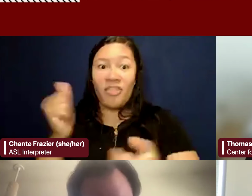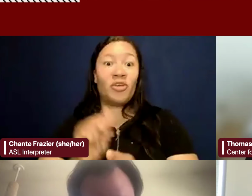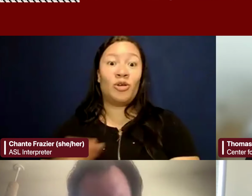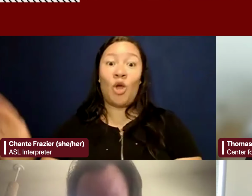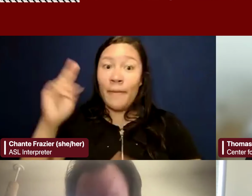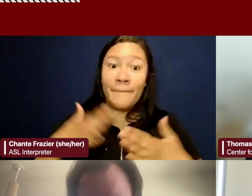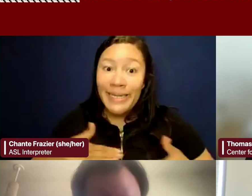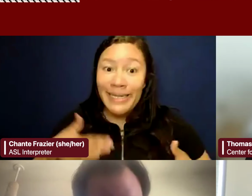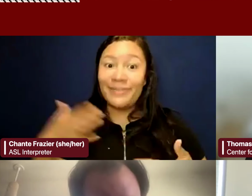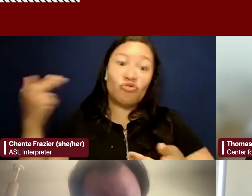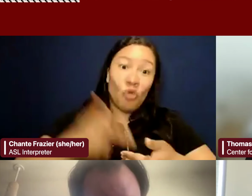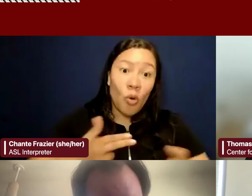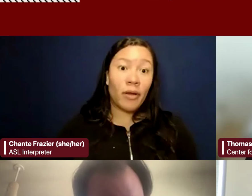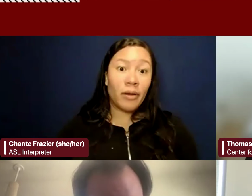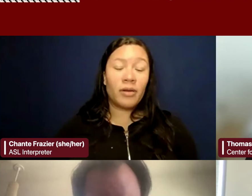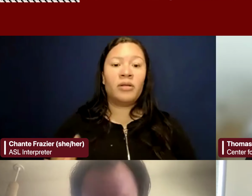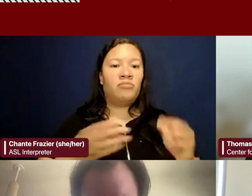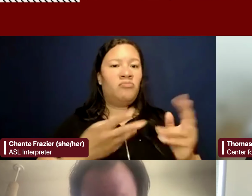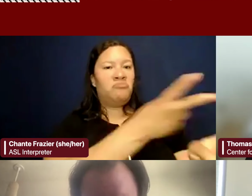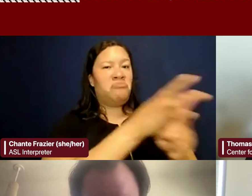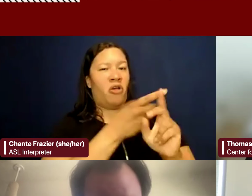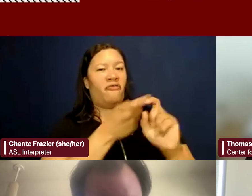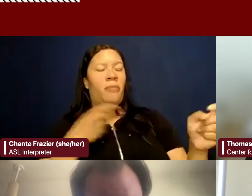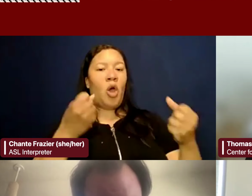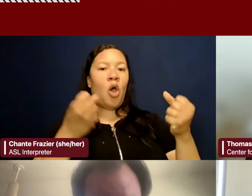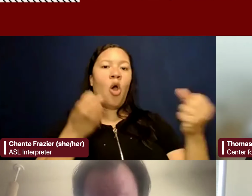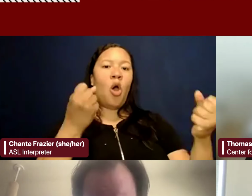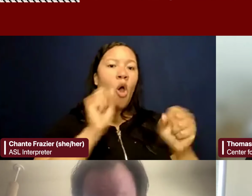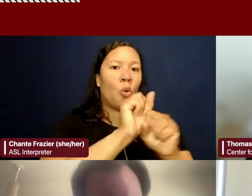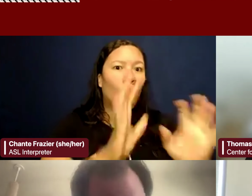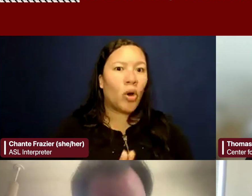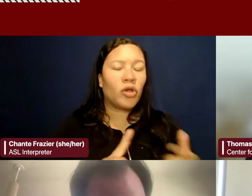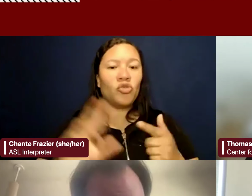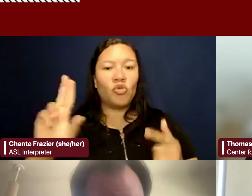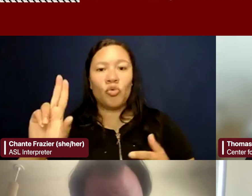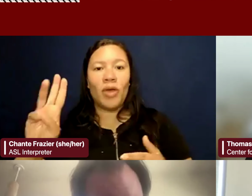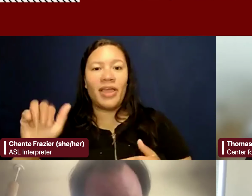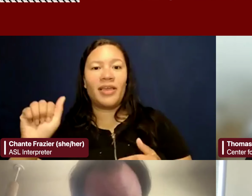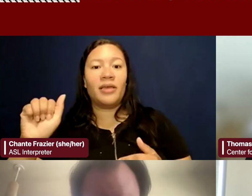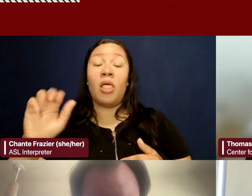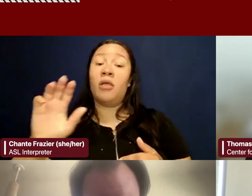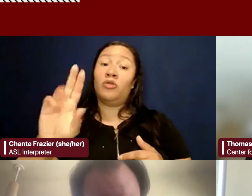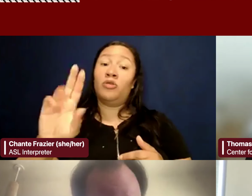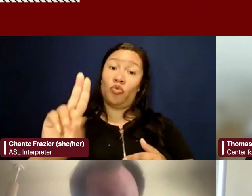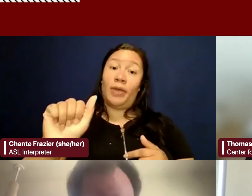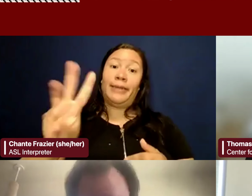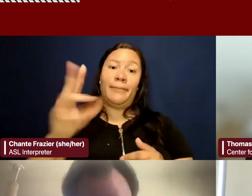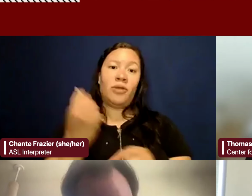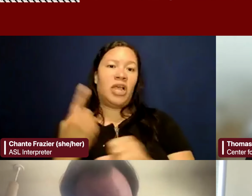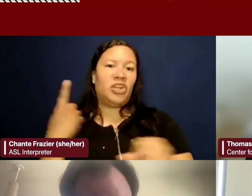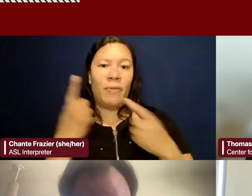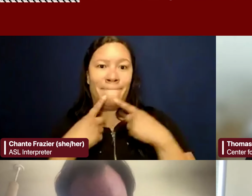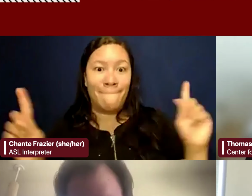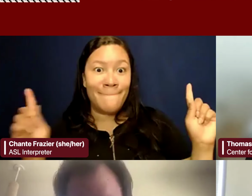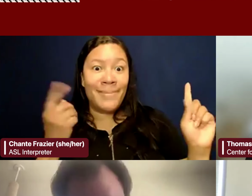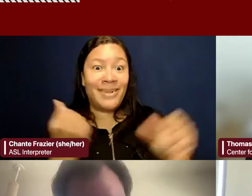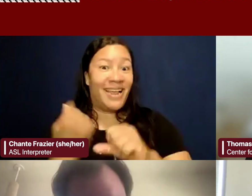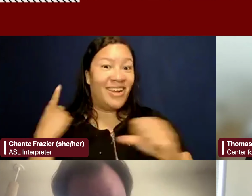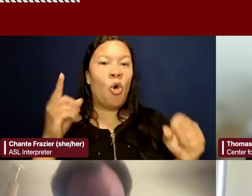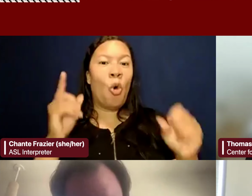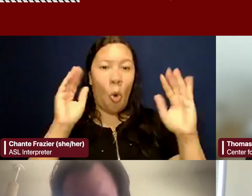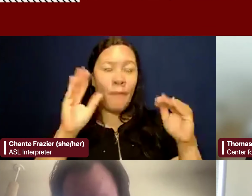a tactic borrowed from auto workers, also in UAW from last year, was employed to great success last year. And we're hoping that this is going to be